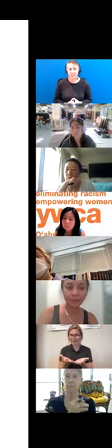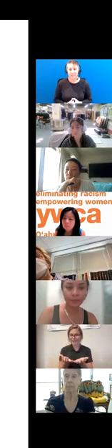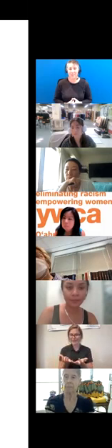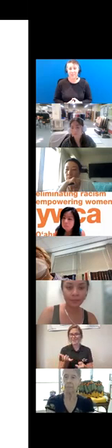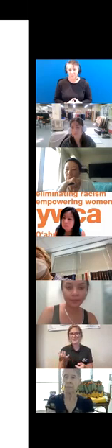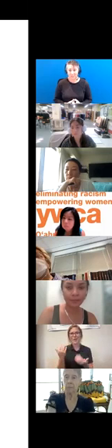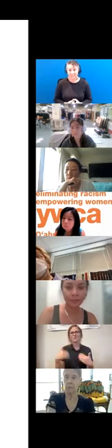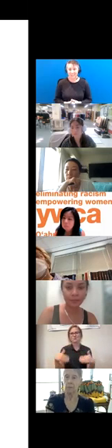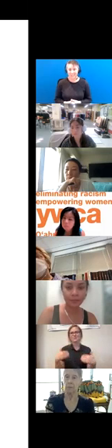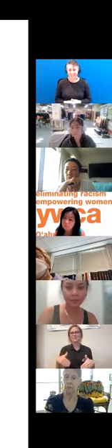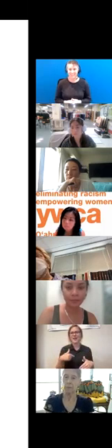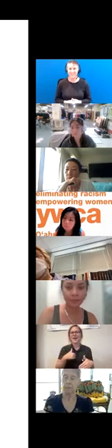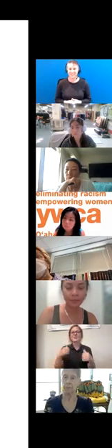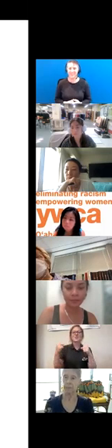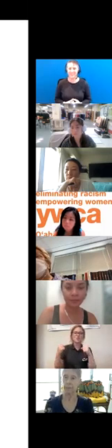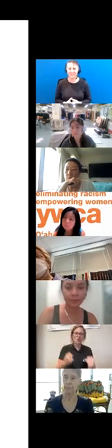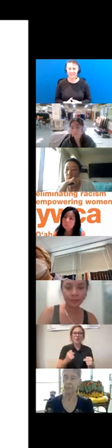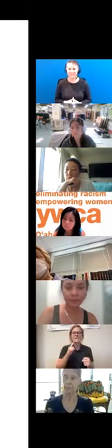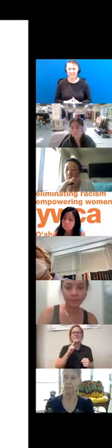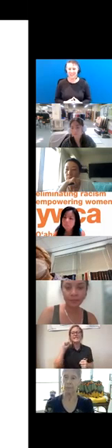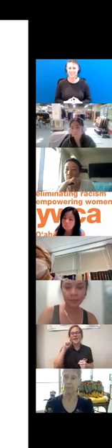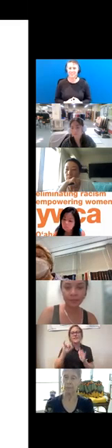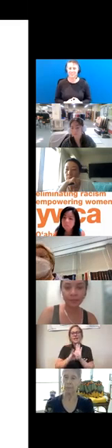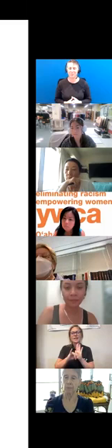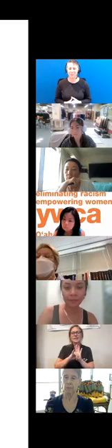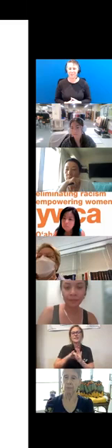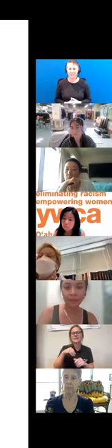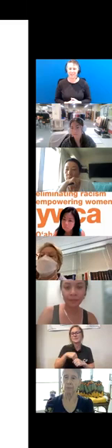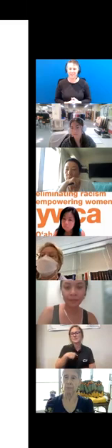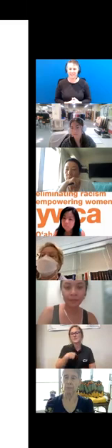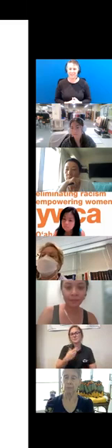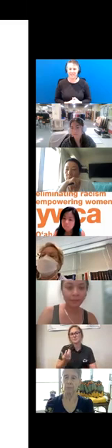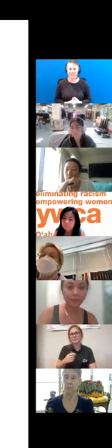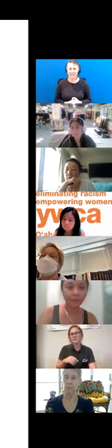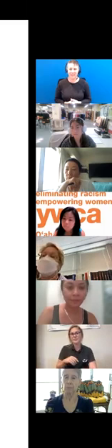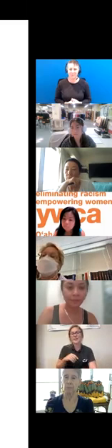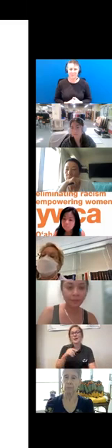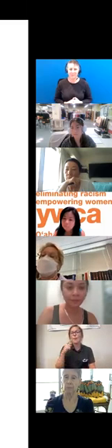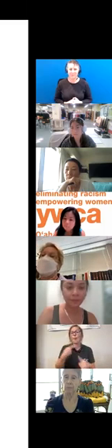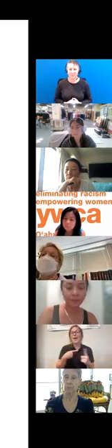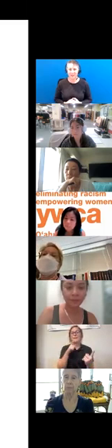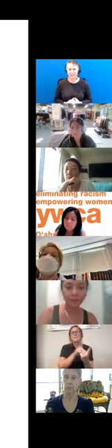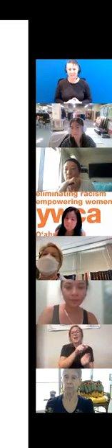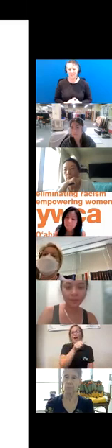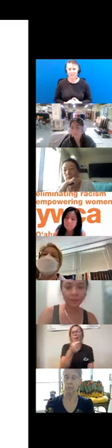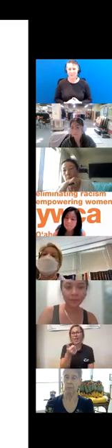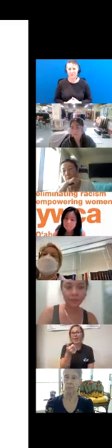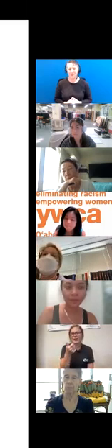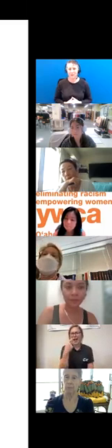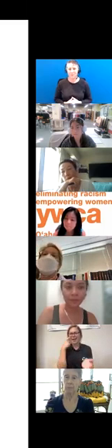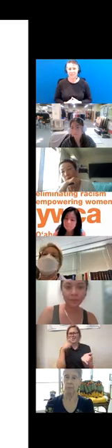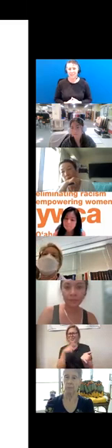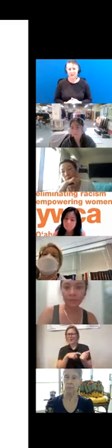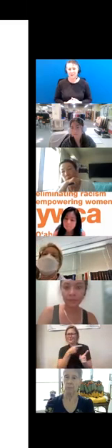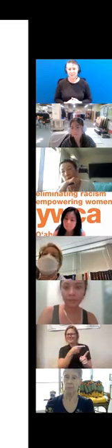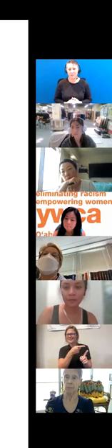for the deaf in the world I went to. So that I have such a strong deaf identity inside of me. So when